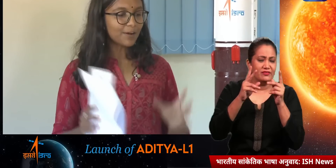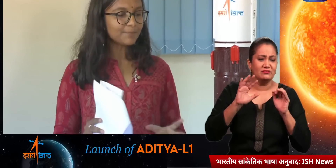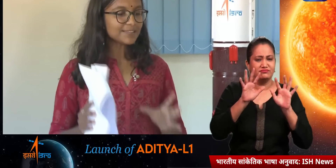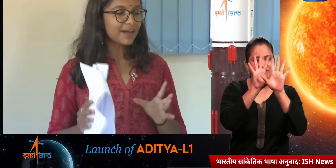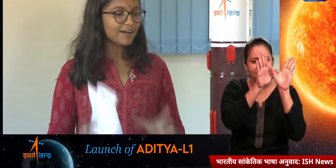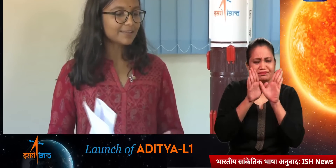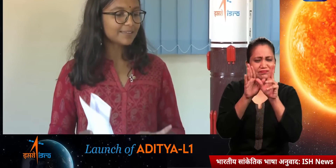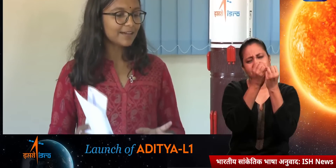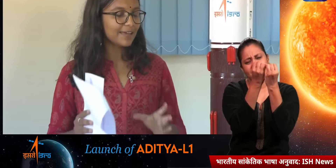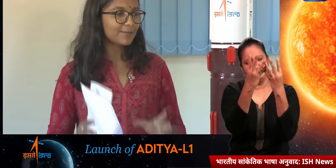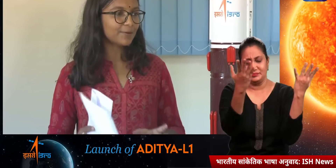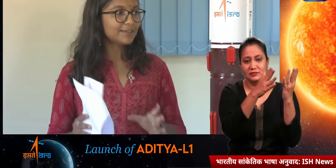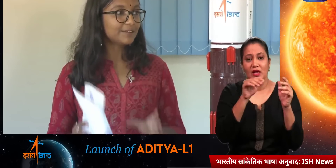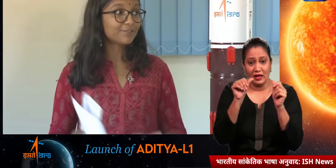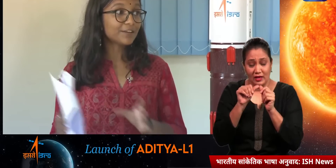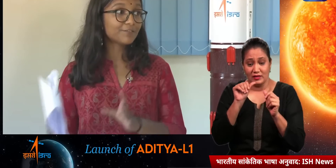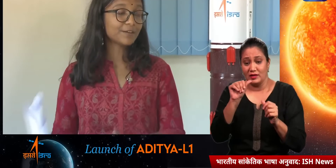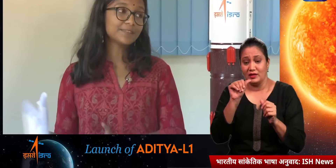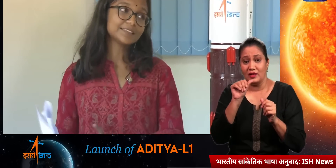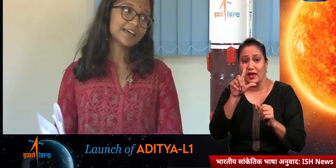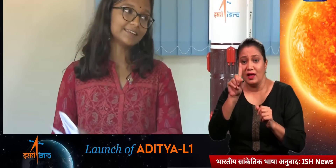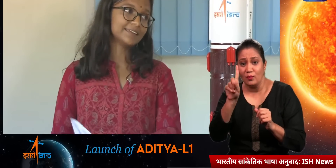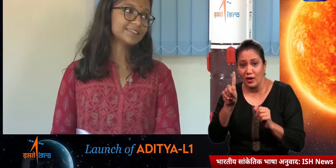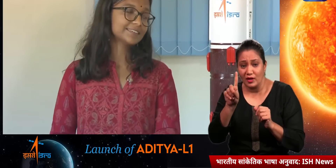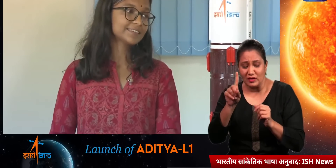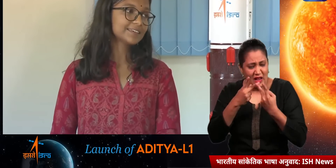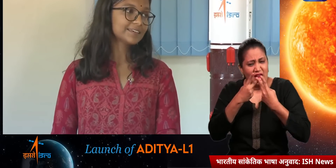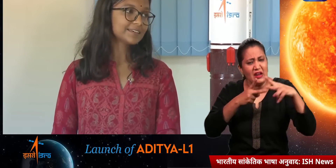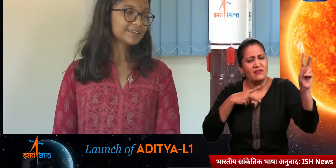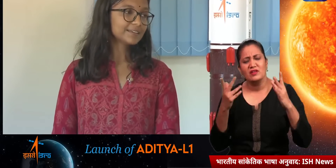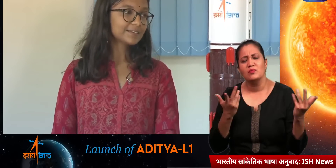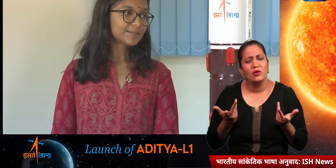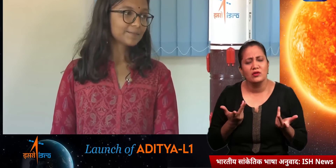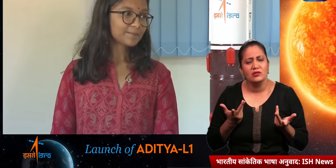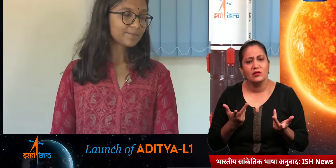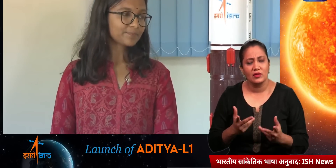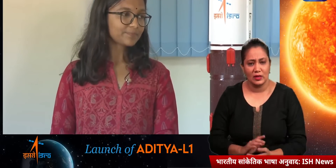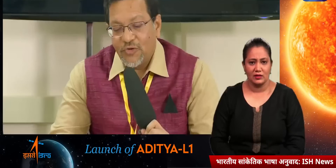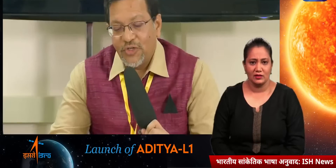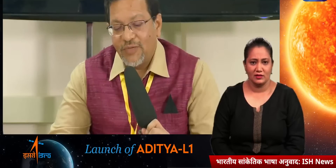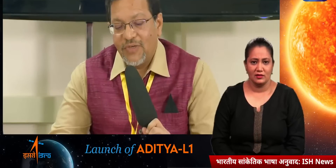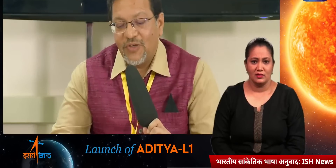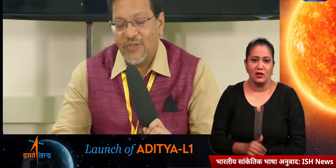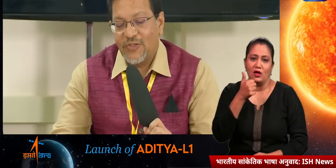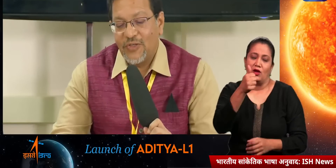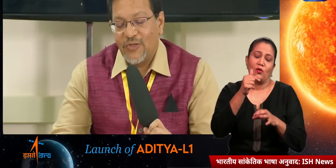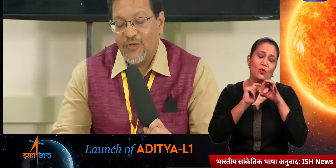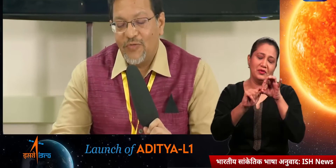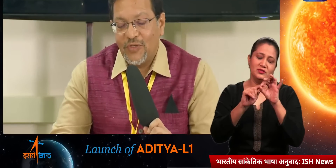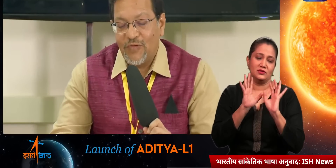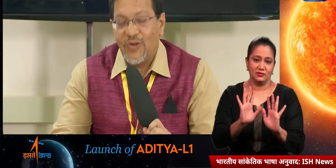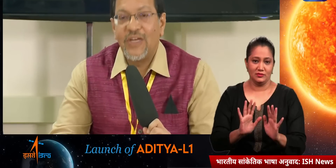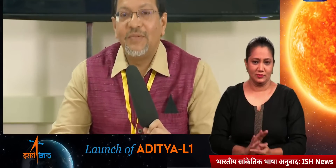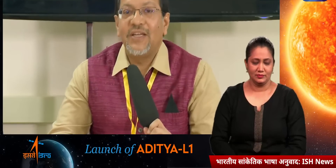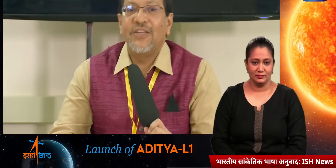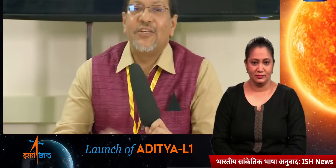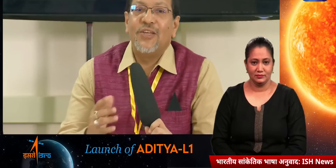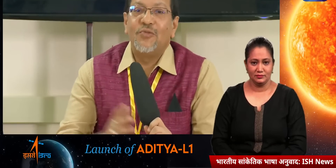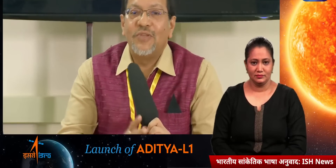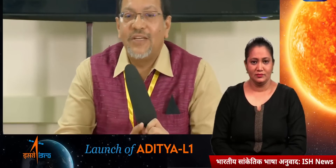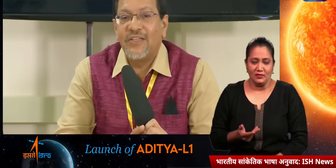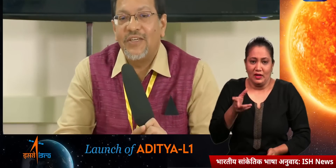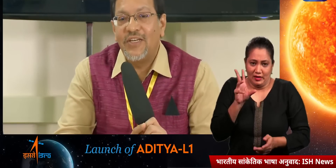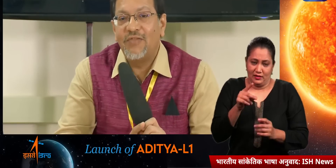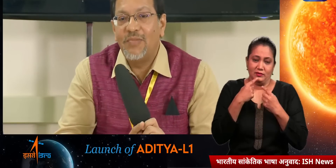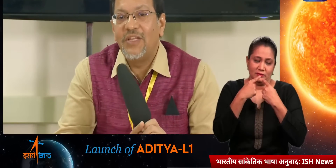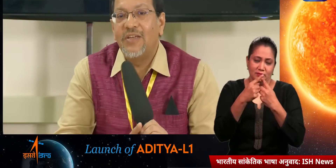So what makes Aditya L1 different from these satellites? Well, that's a very good question, because first of all, let me again tell